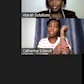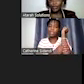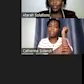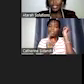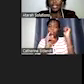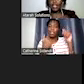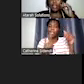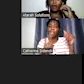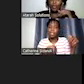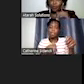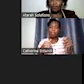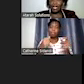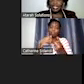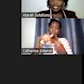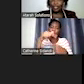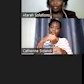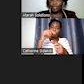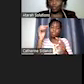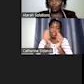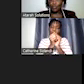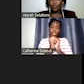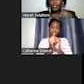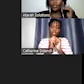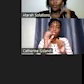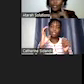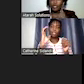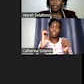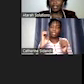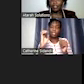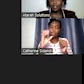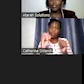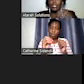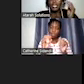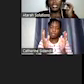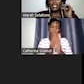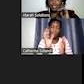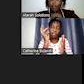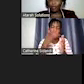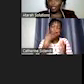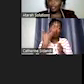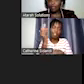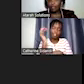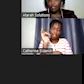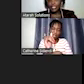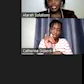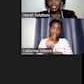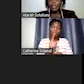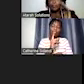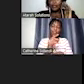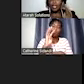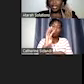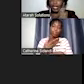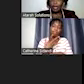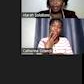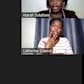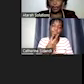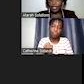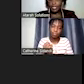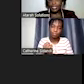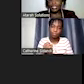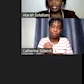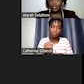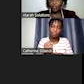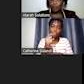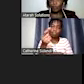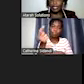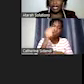with the CEOs, and they're going to be answering all these questions. Please do not be left out. It is 4,500. Come dine with